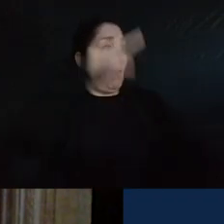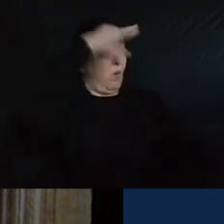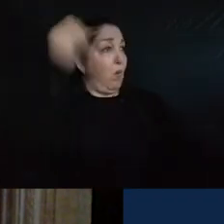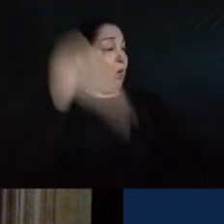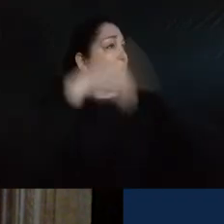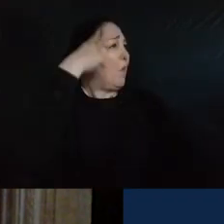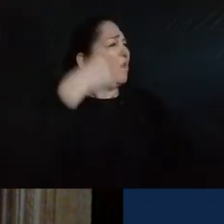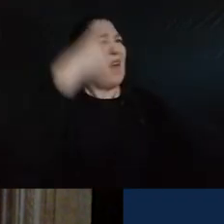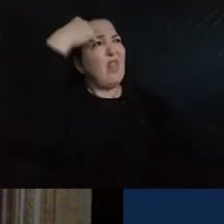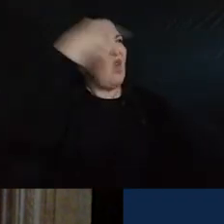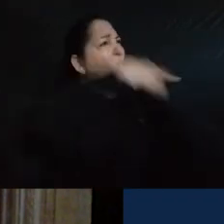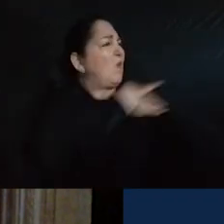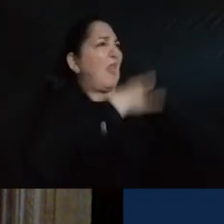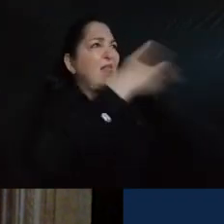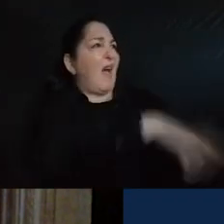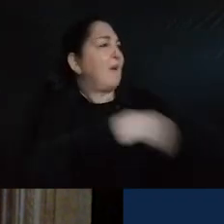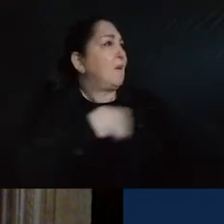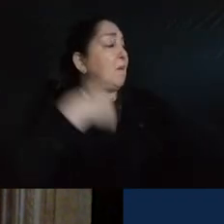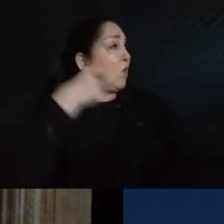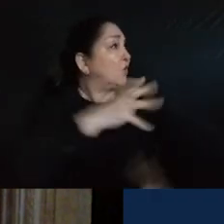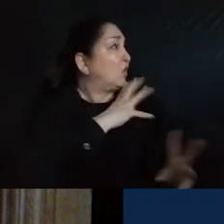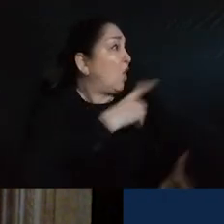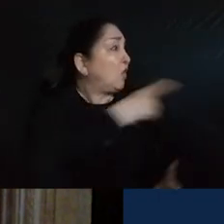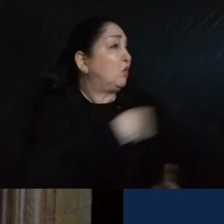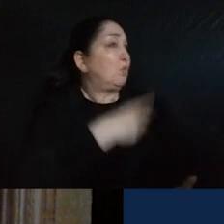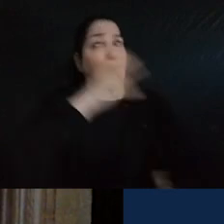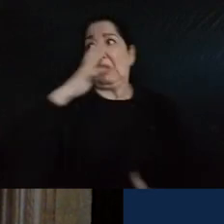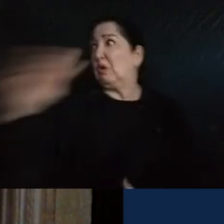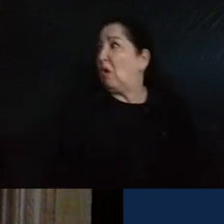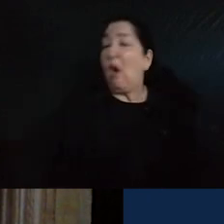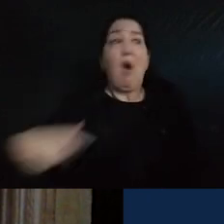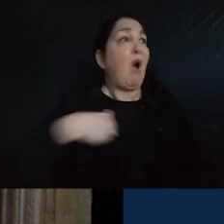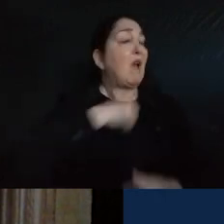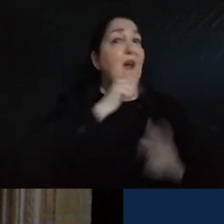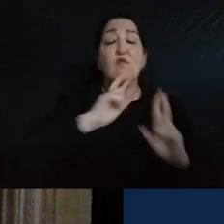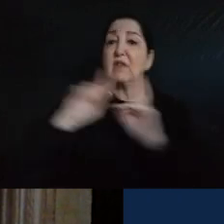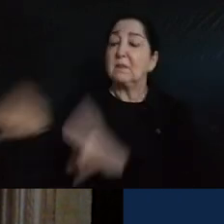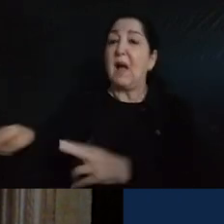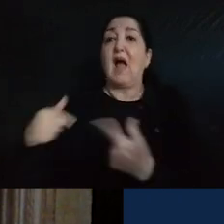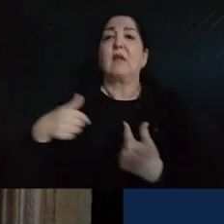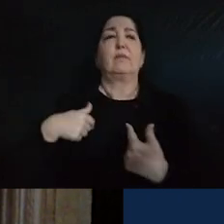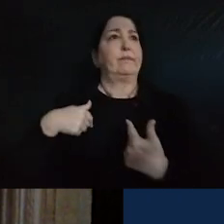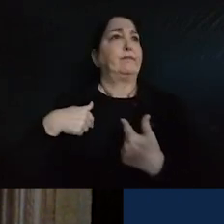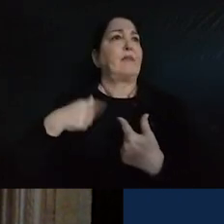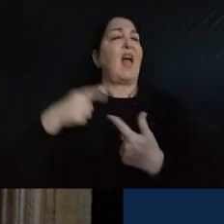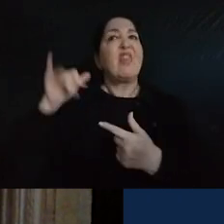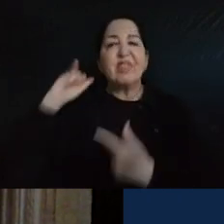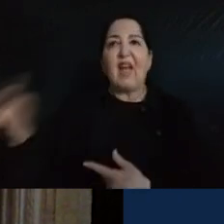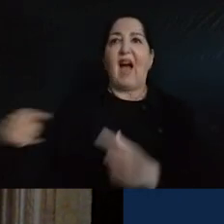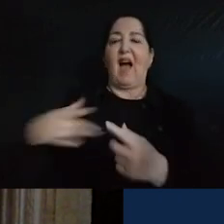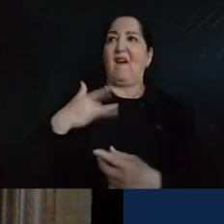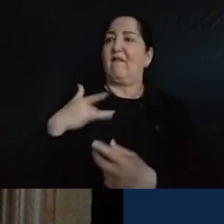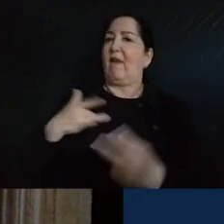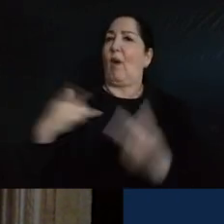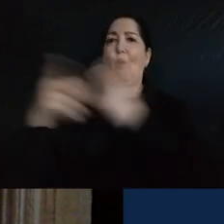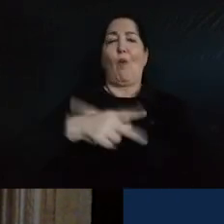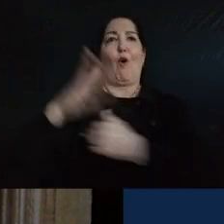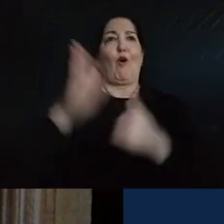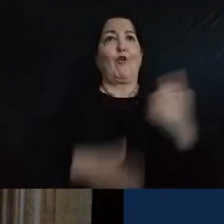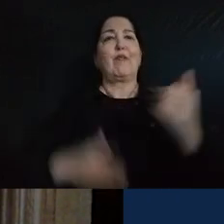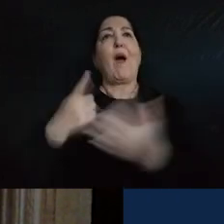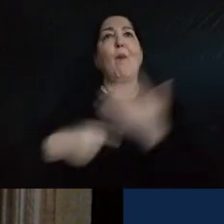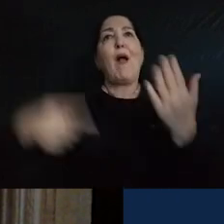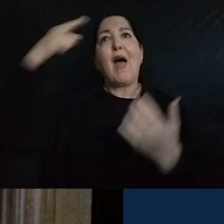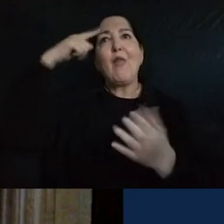that I just didn't like her because I often wouldn't respond to her. And for me, that was much worse than some